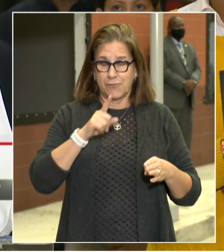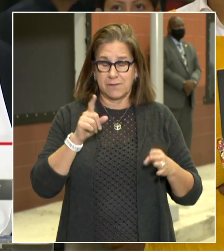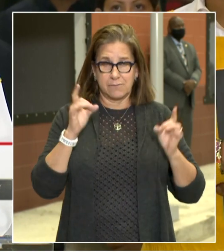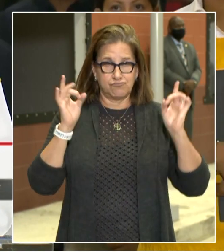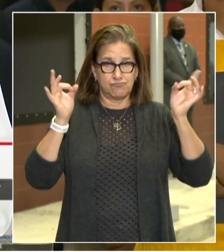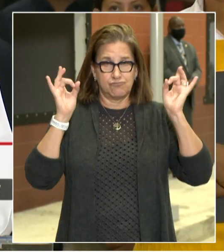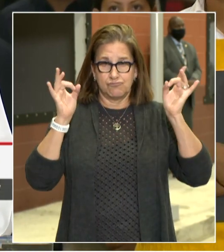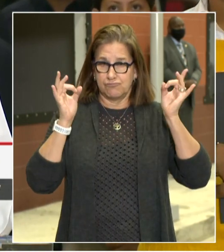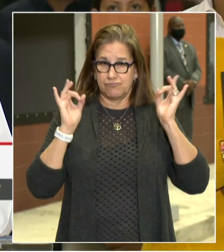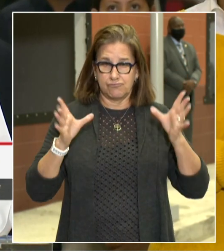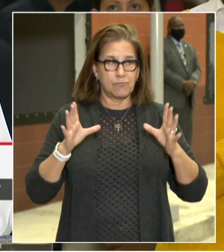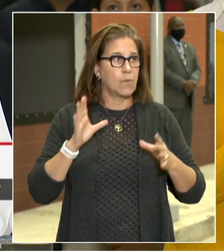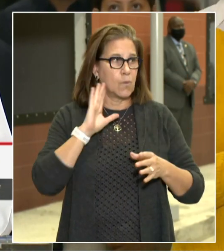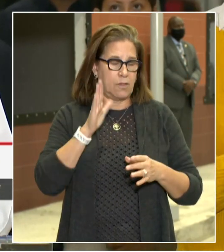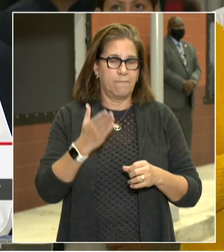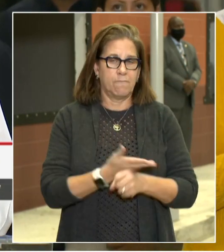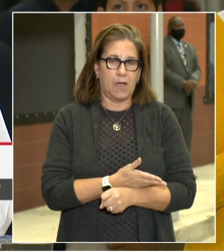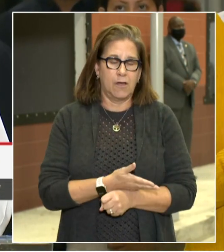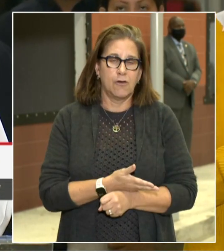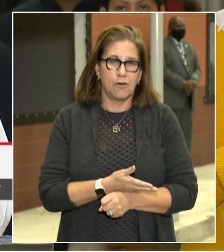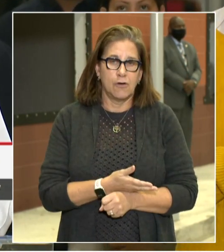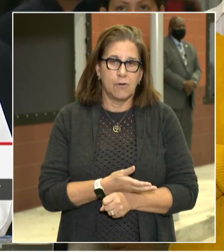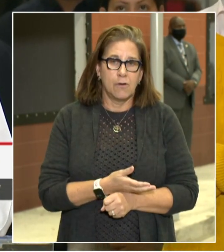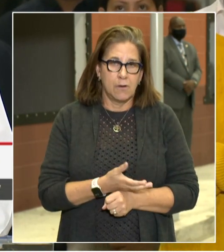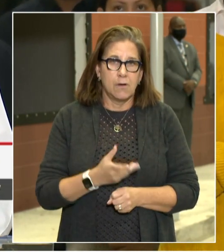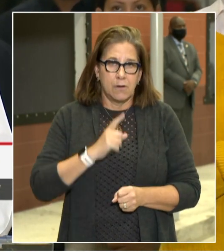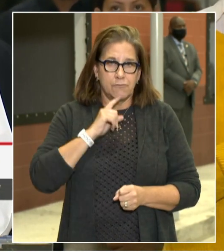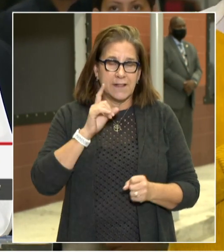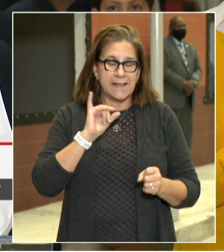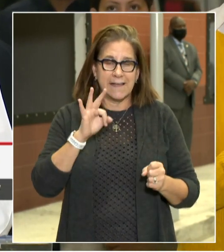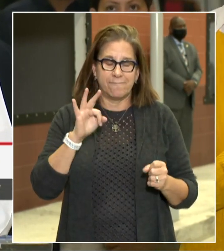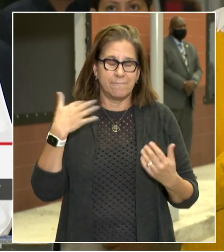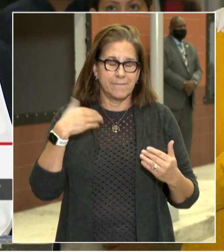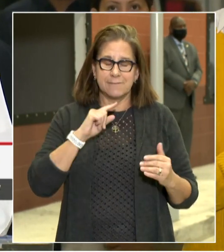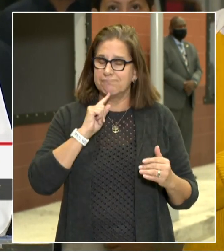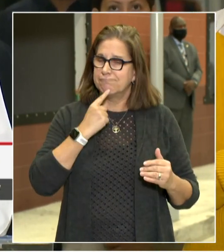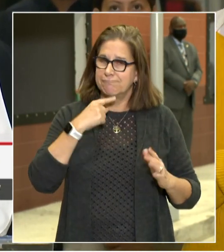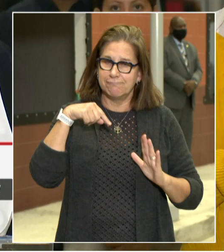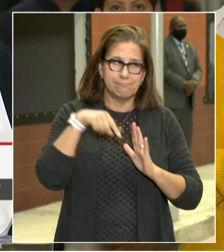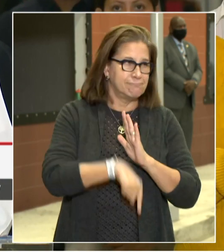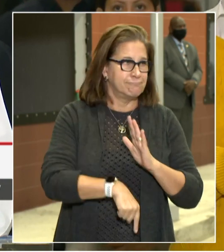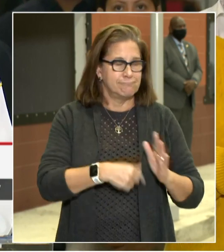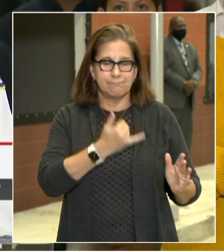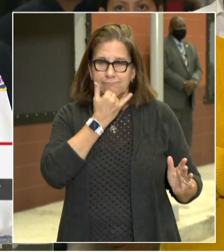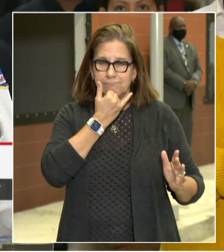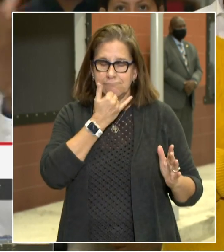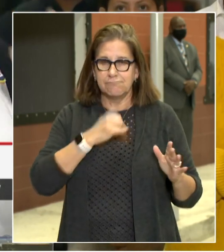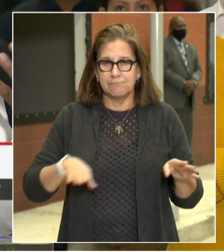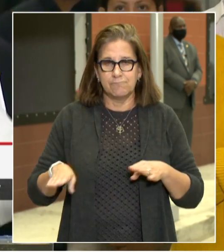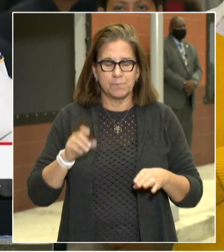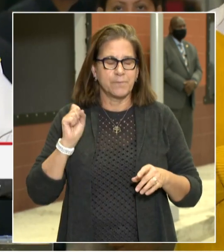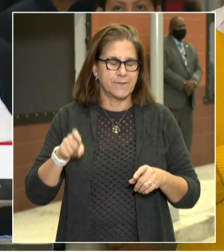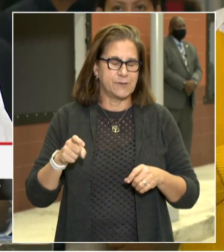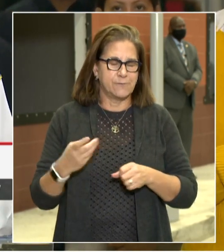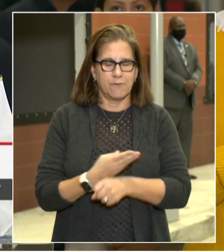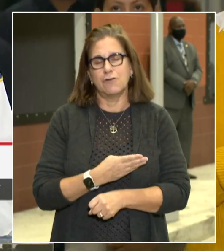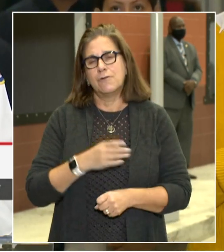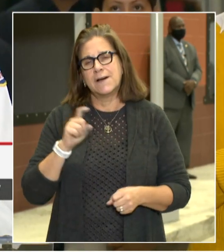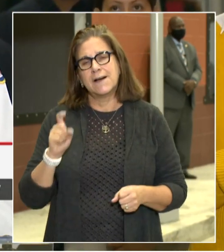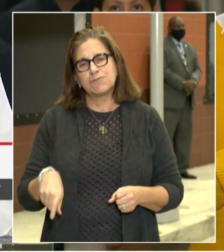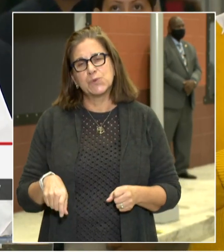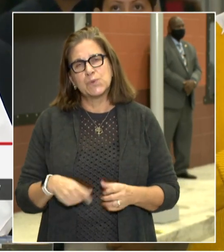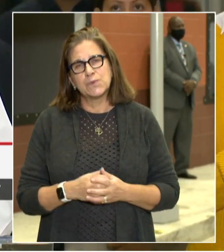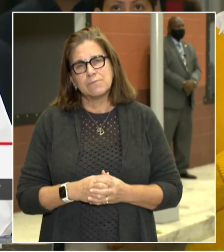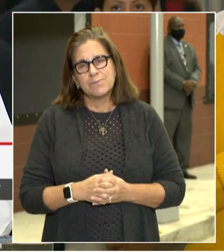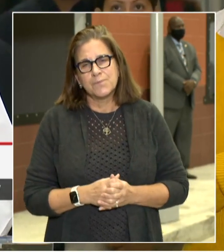terminated, there's a process for that, and we have had individuals that have been terminated as a result of, whatever you want to call